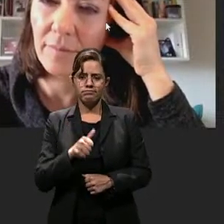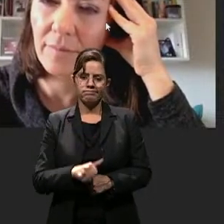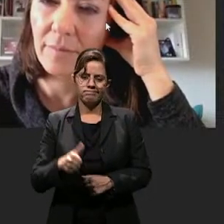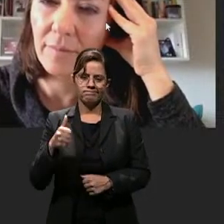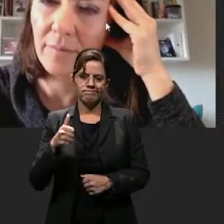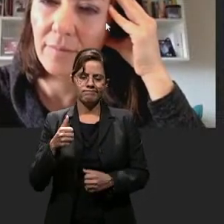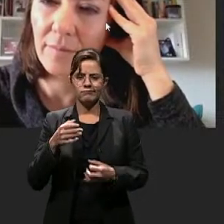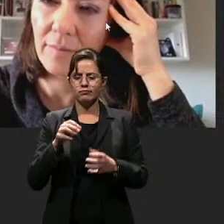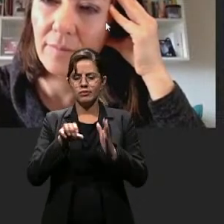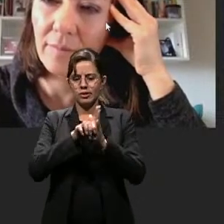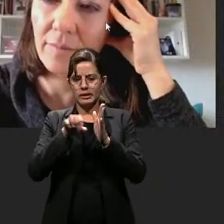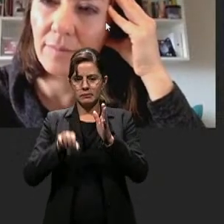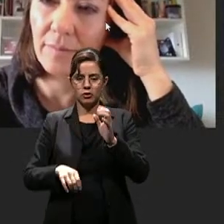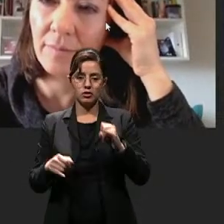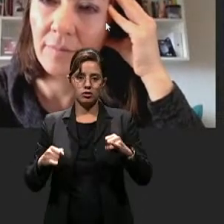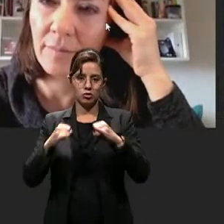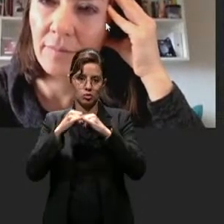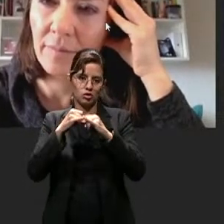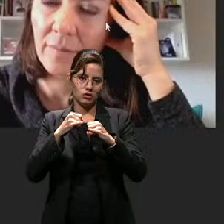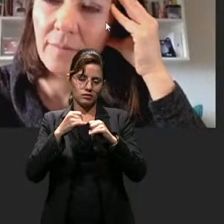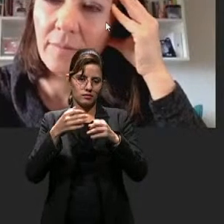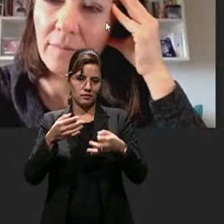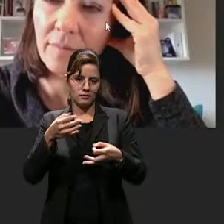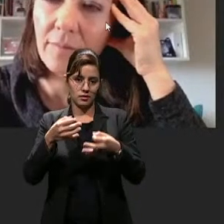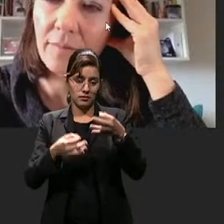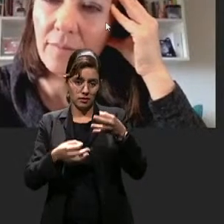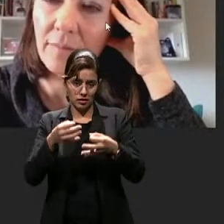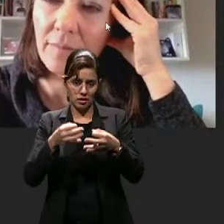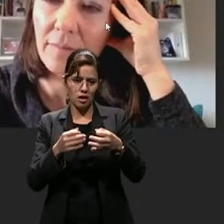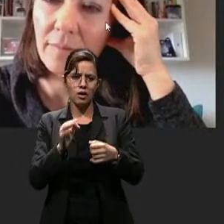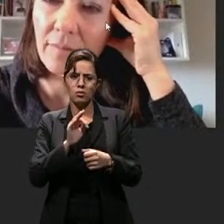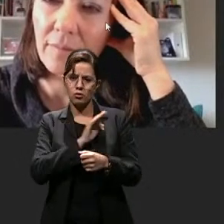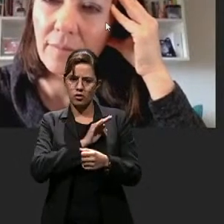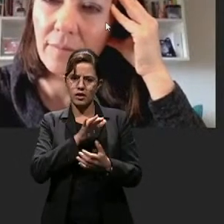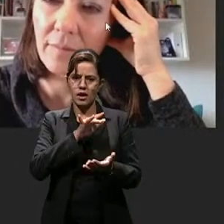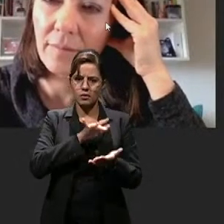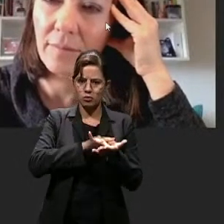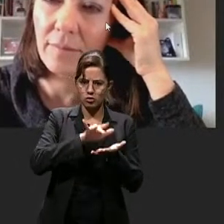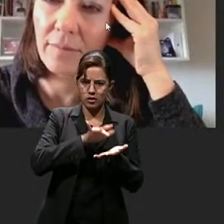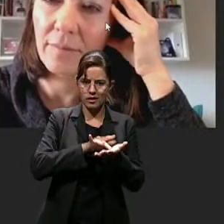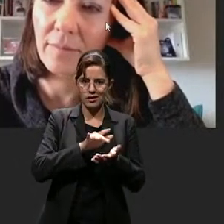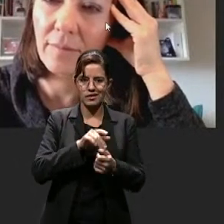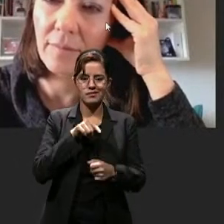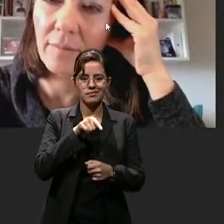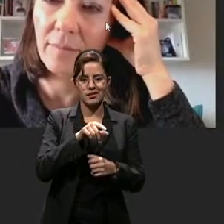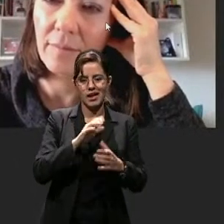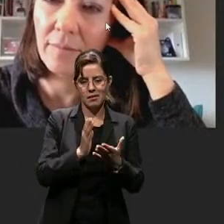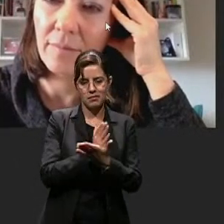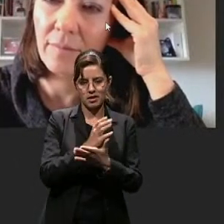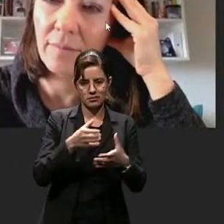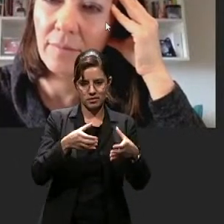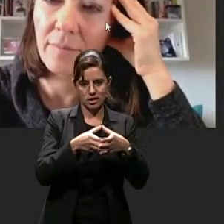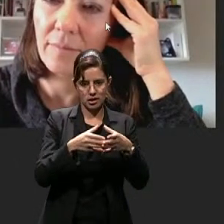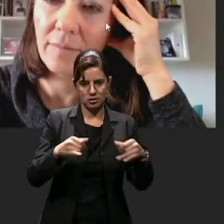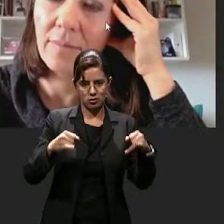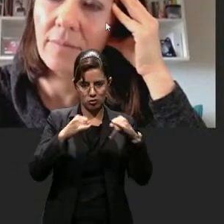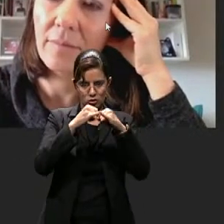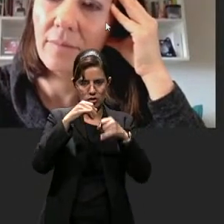other powers, the judicial power that is not